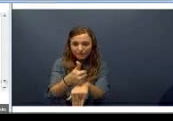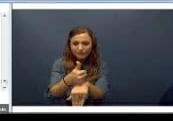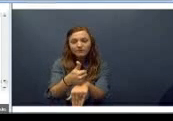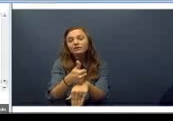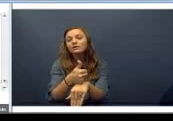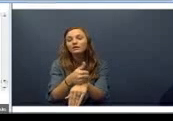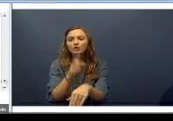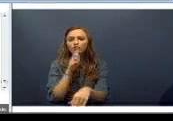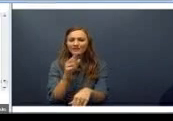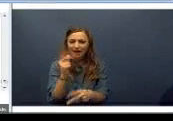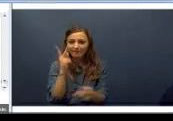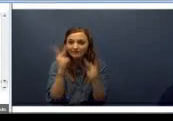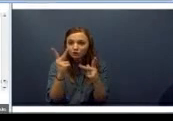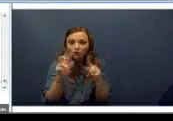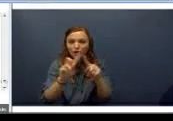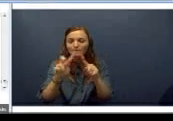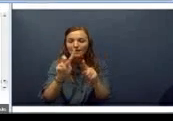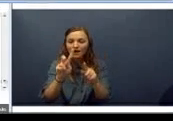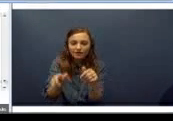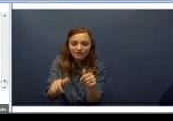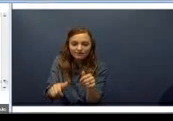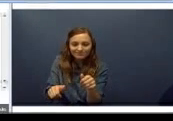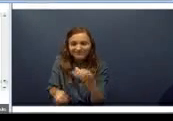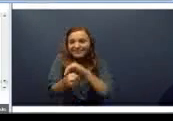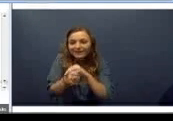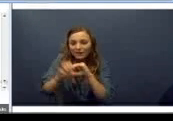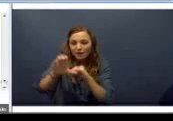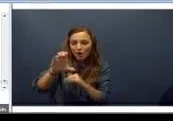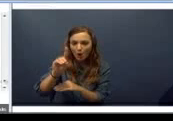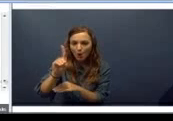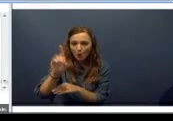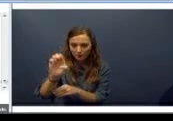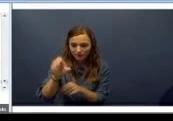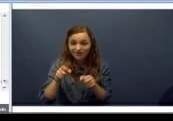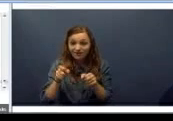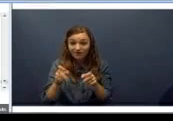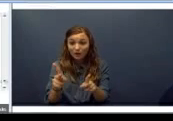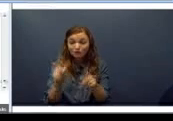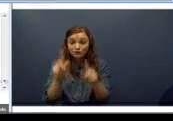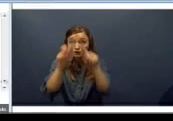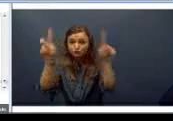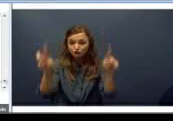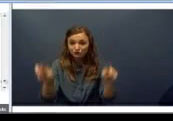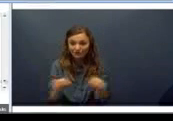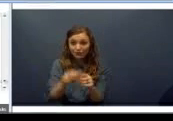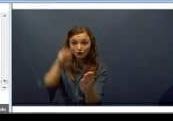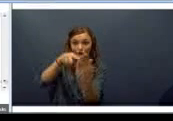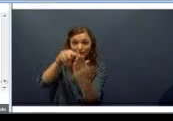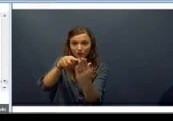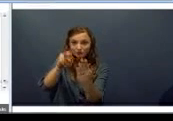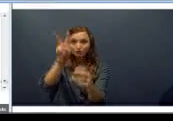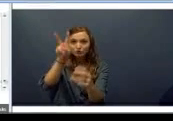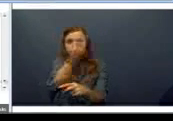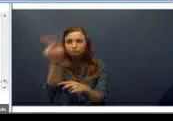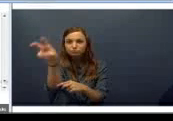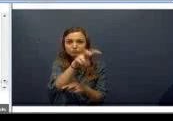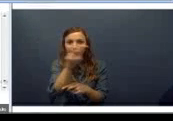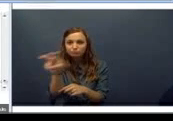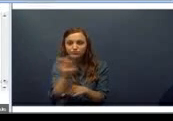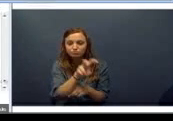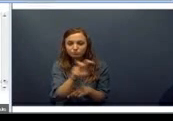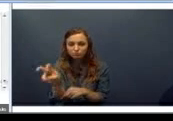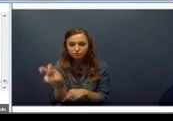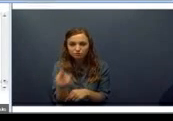to do with the visual layout of the page, but actually the underlying code, which allows screen reader users to sort of jump